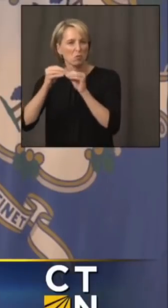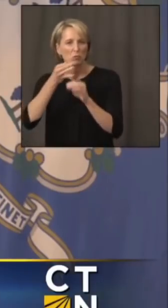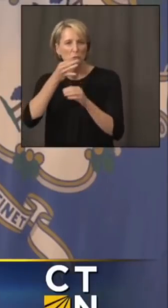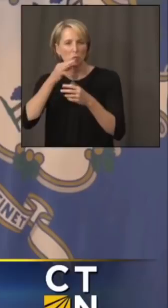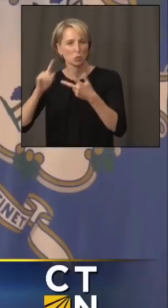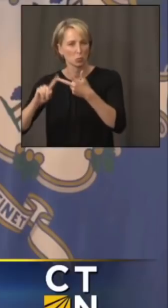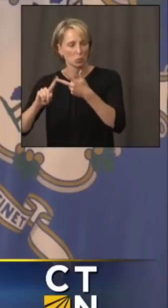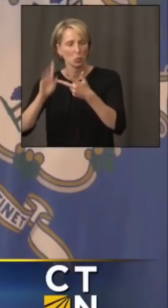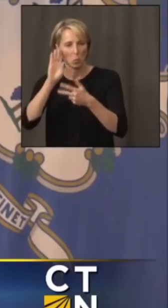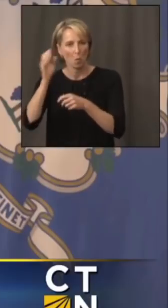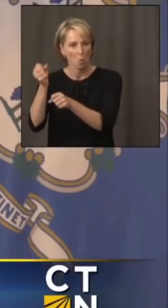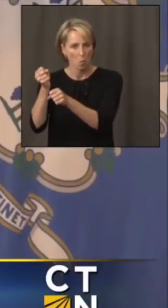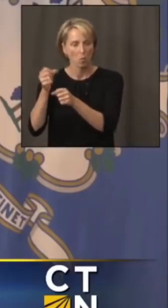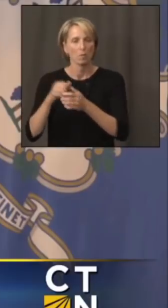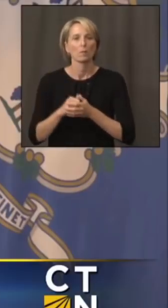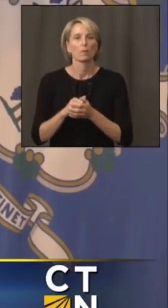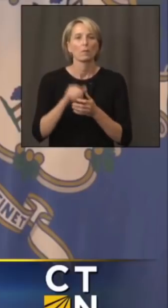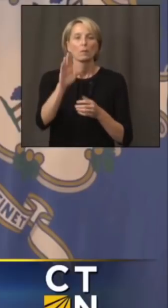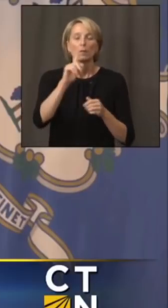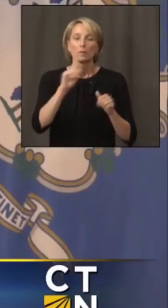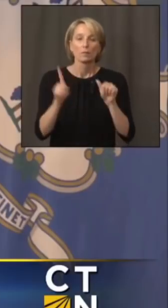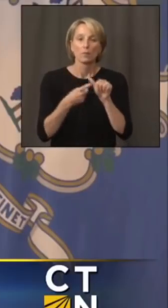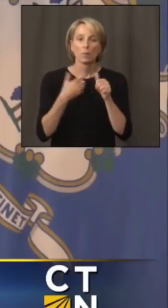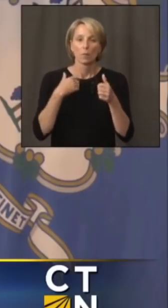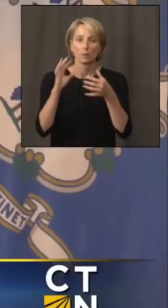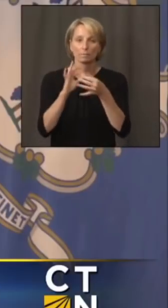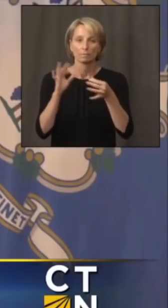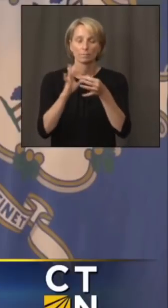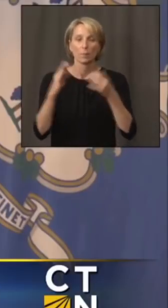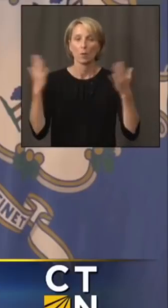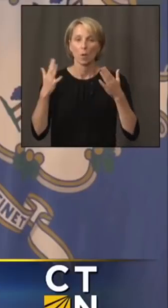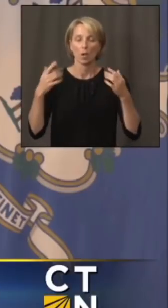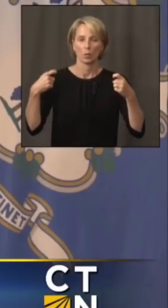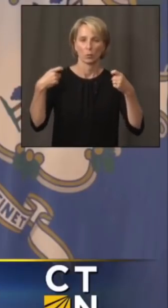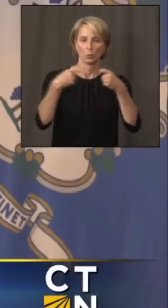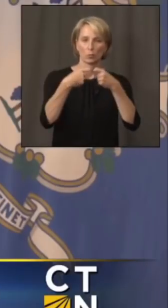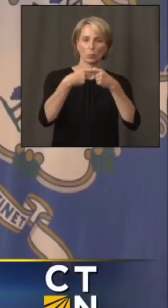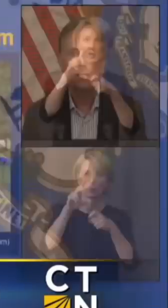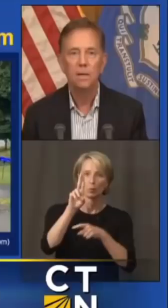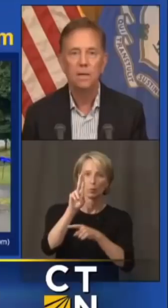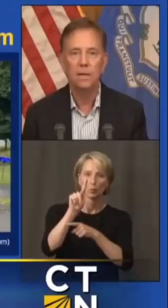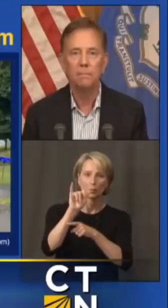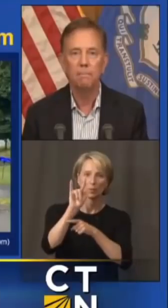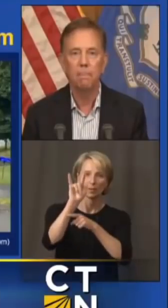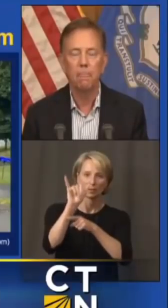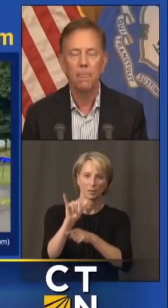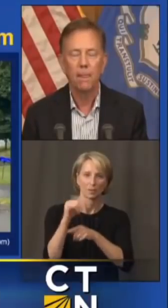first, I wanted to talk about utility accountability and reform.